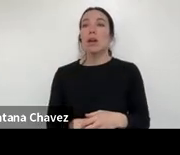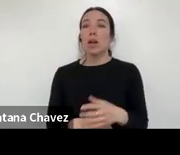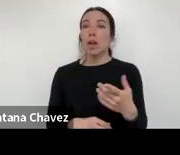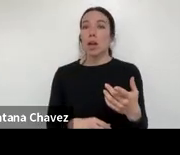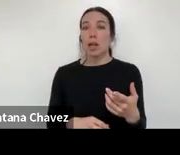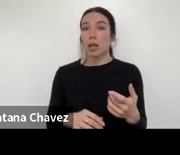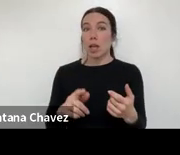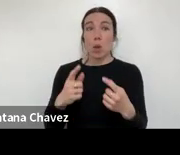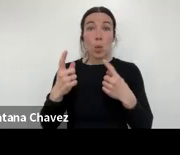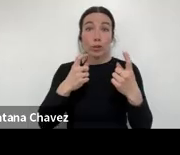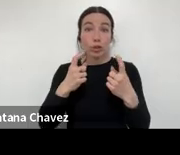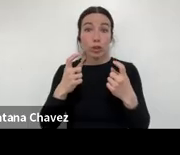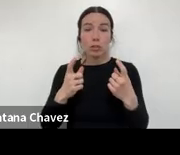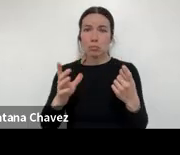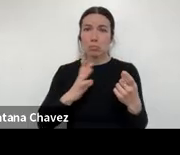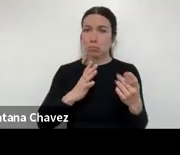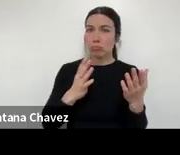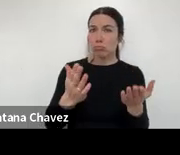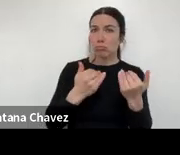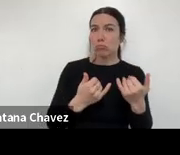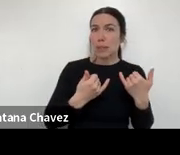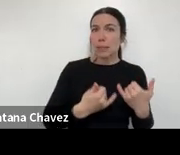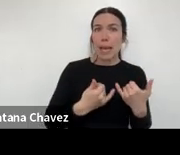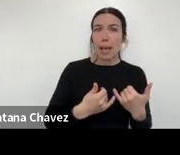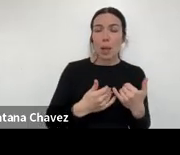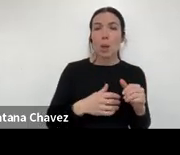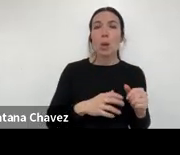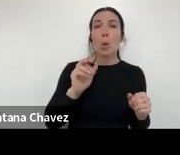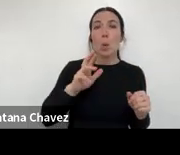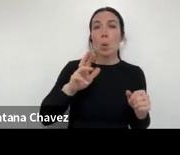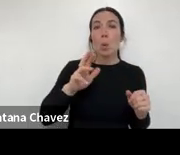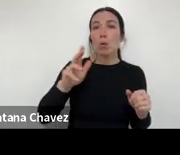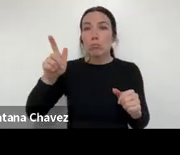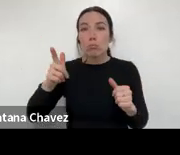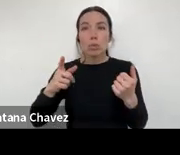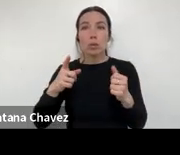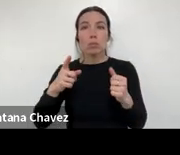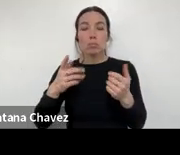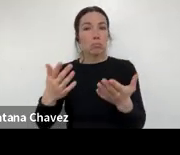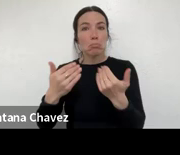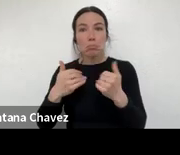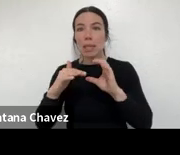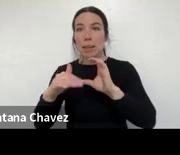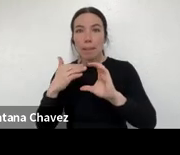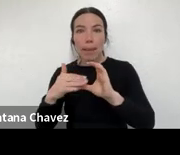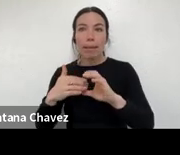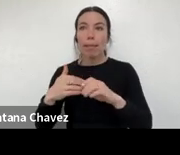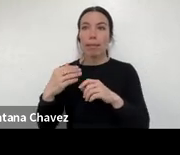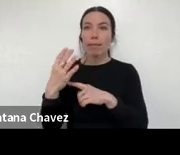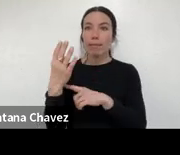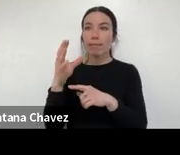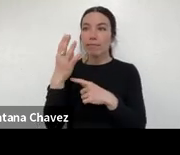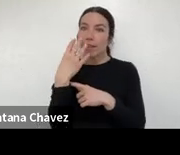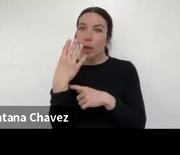questions can happen now, or they can happen by email, through video, whatever you might